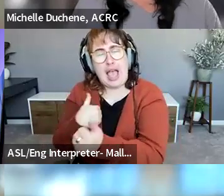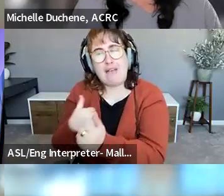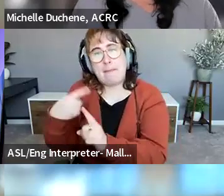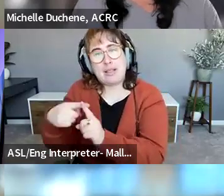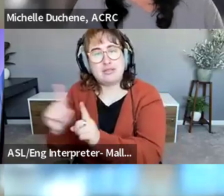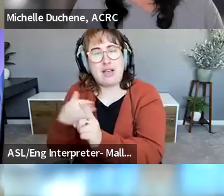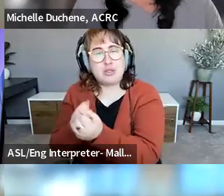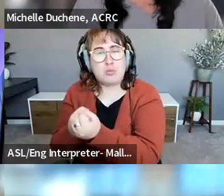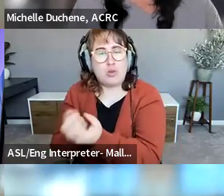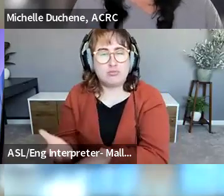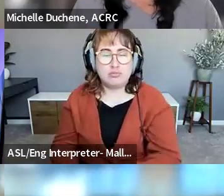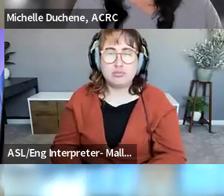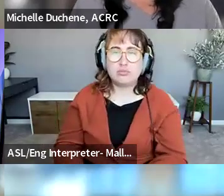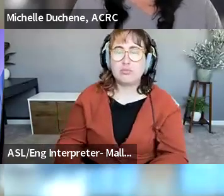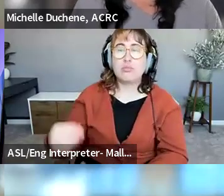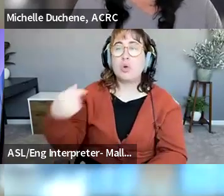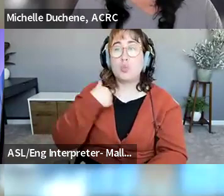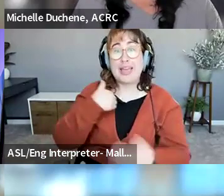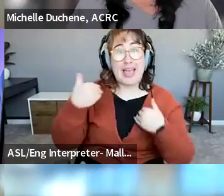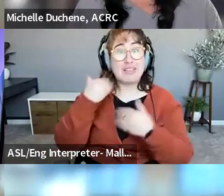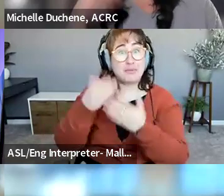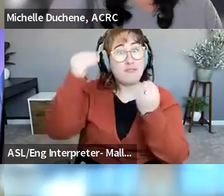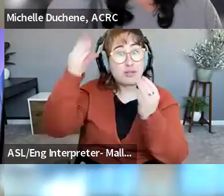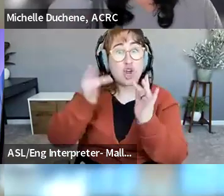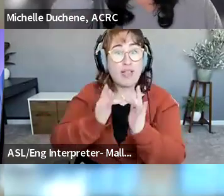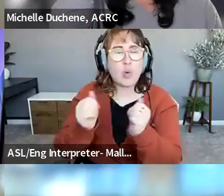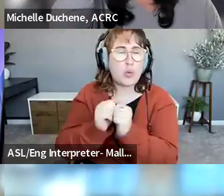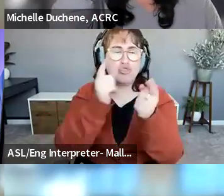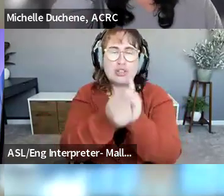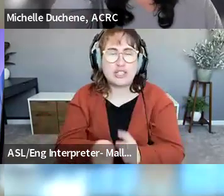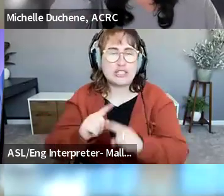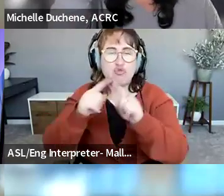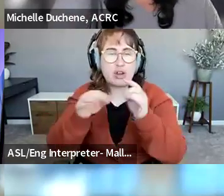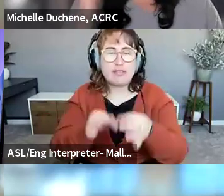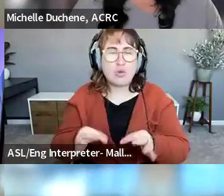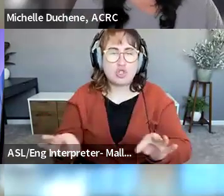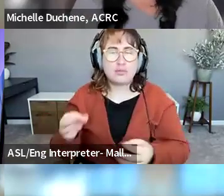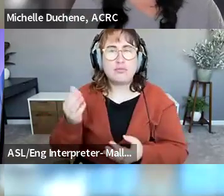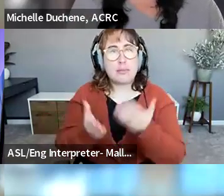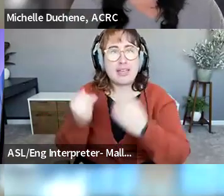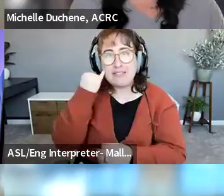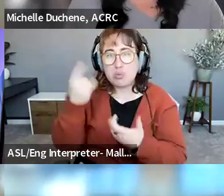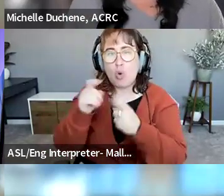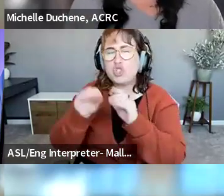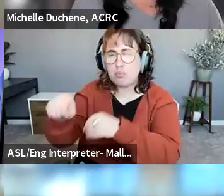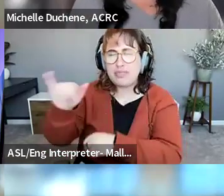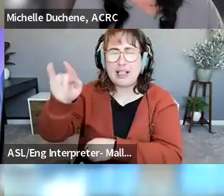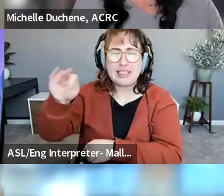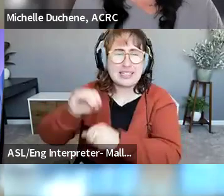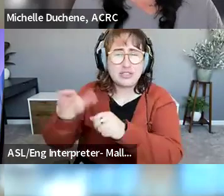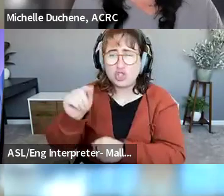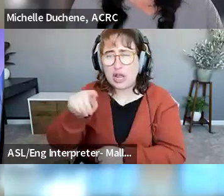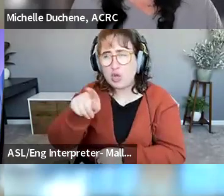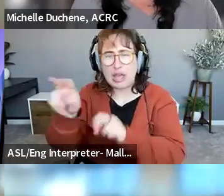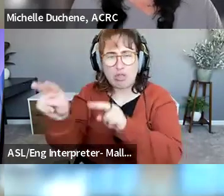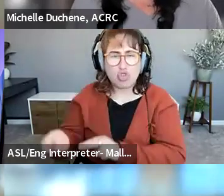and it's translated in all different languages as well. Maybe we can, if a staff wants to drop that in the chat for folks to take a look at